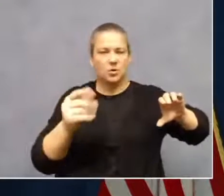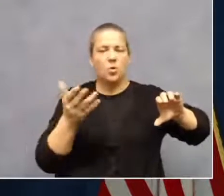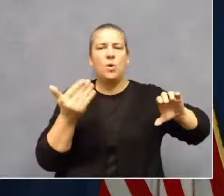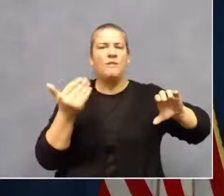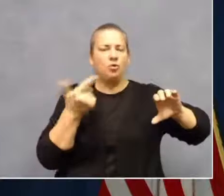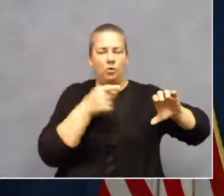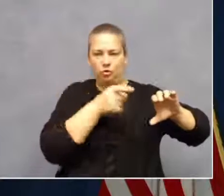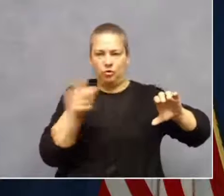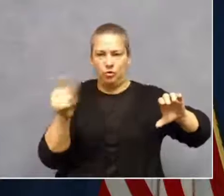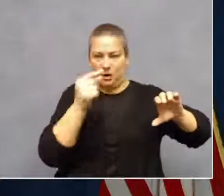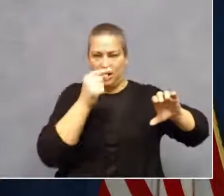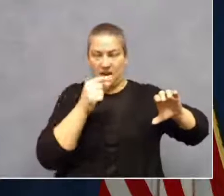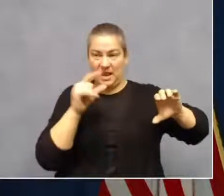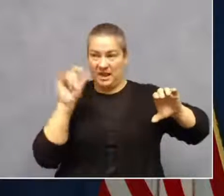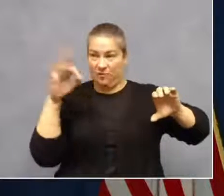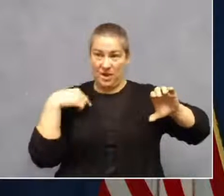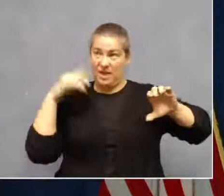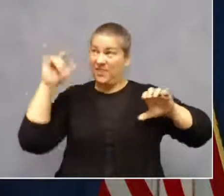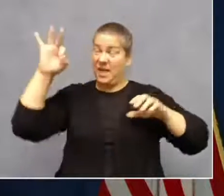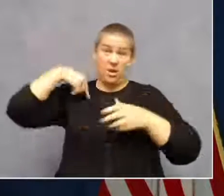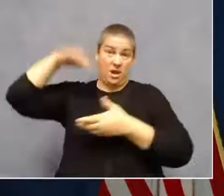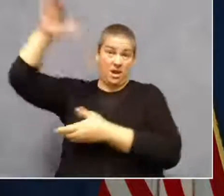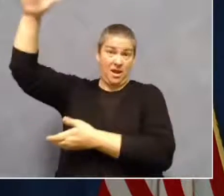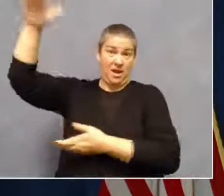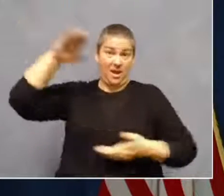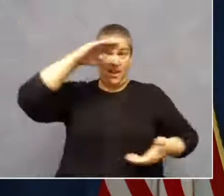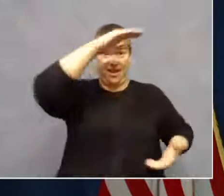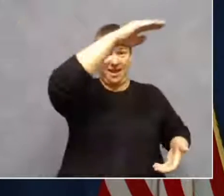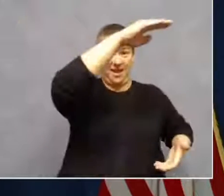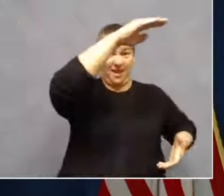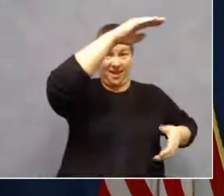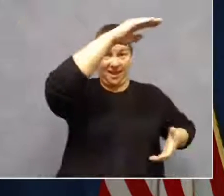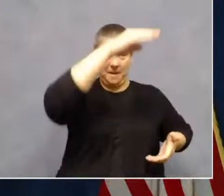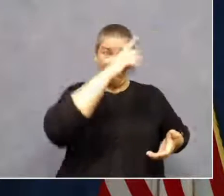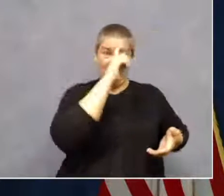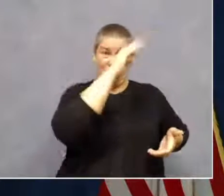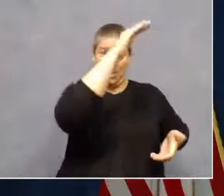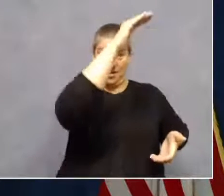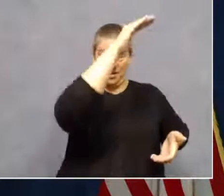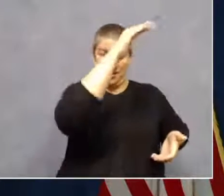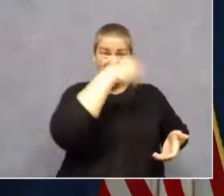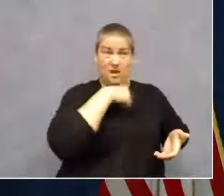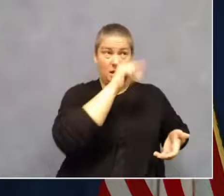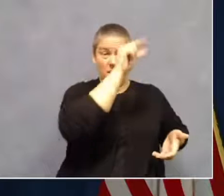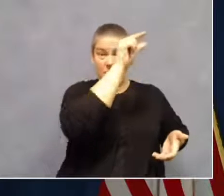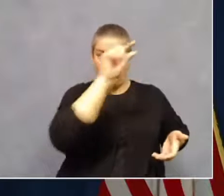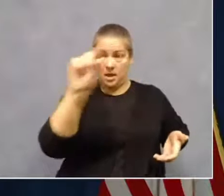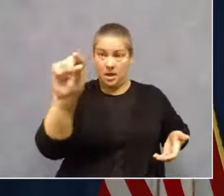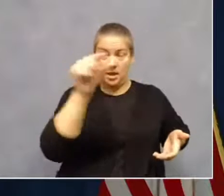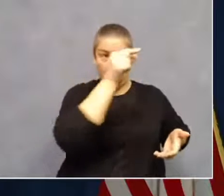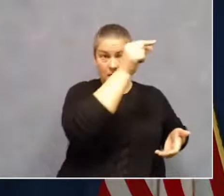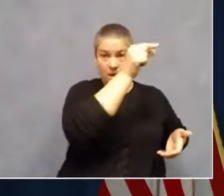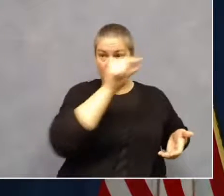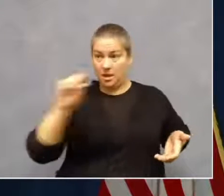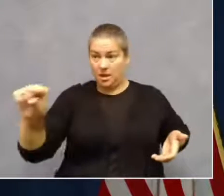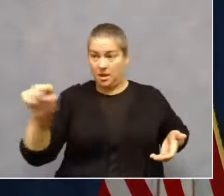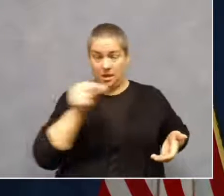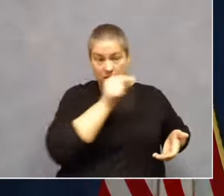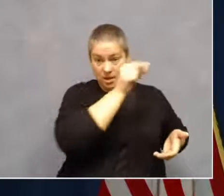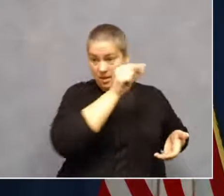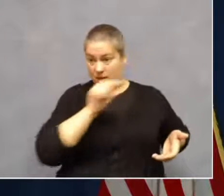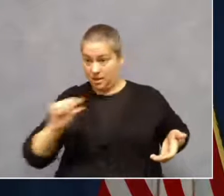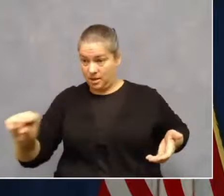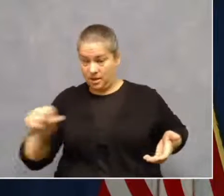money that we can apply to that unemployment insurance loan. And certainly Republican